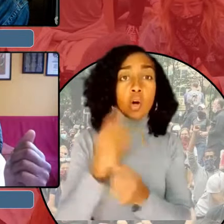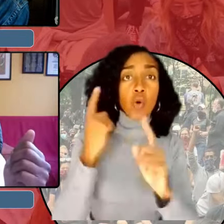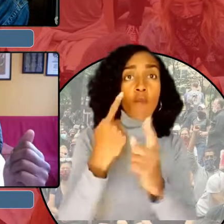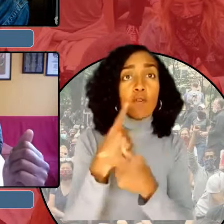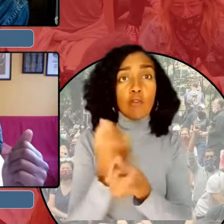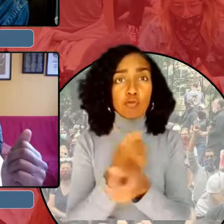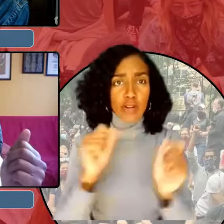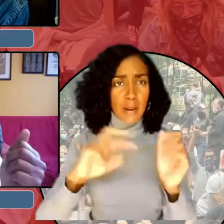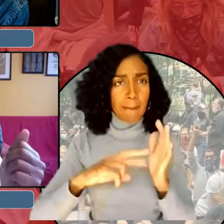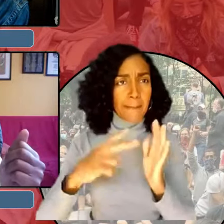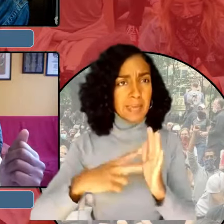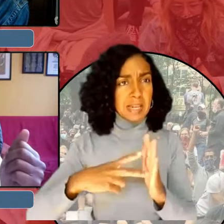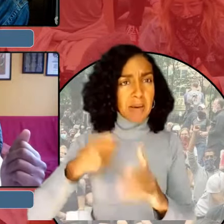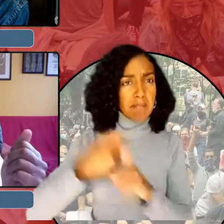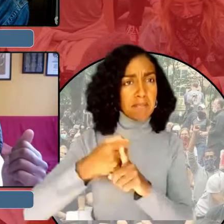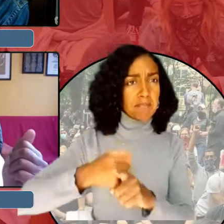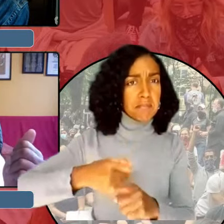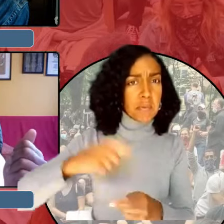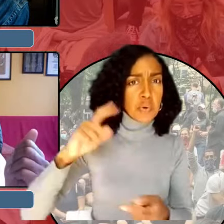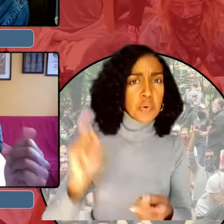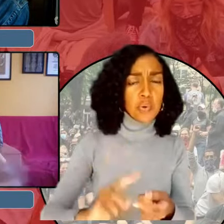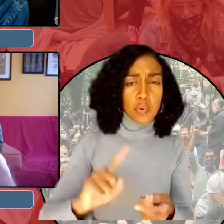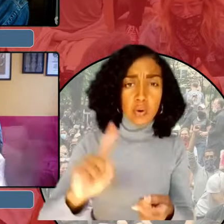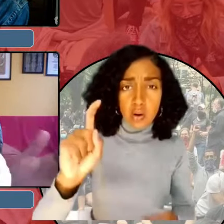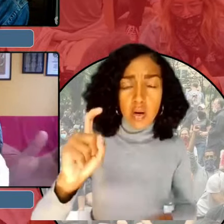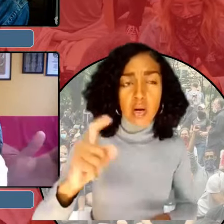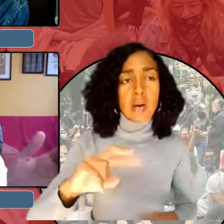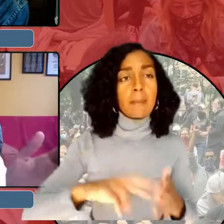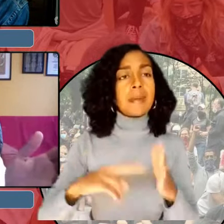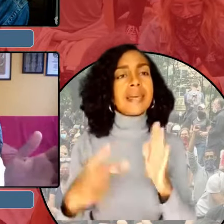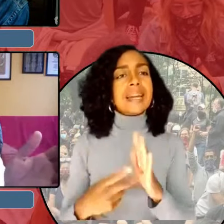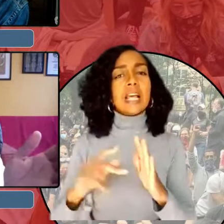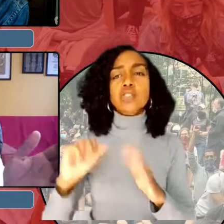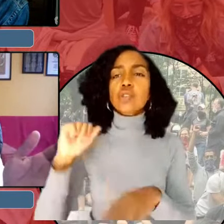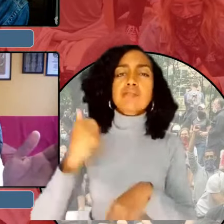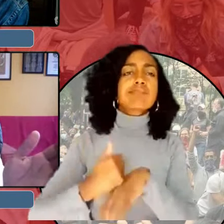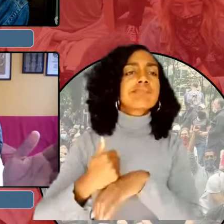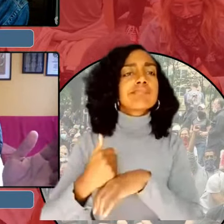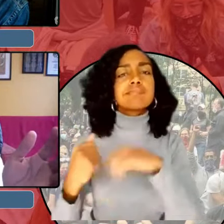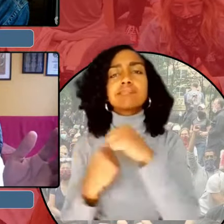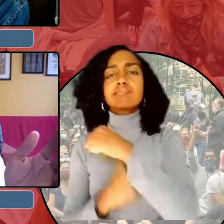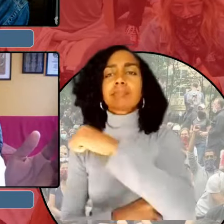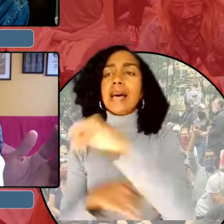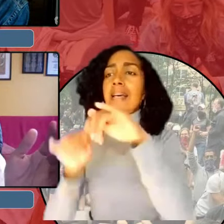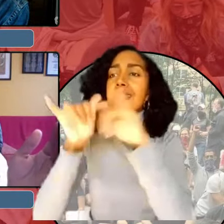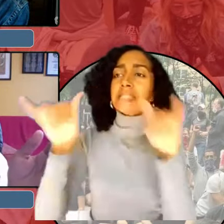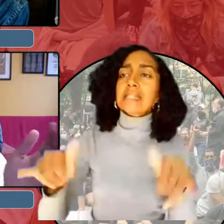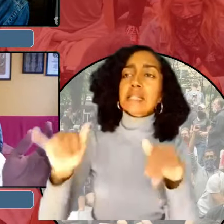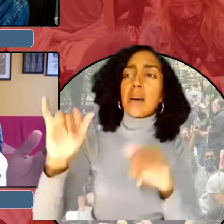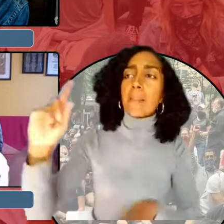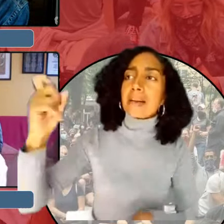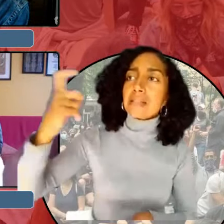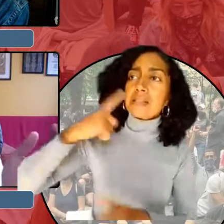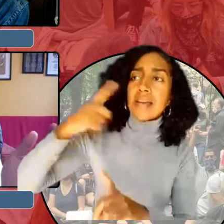it propping up systems and a state that does not serve us? And a lot